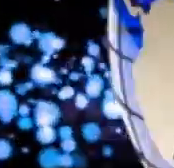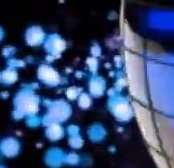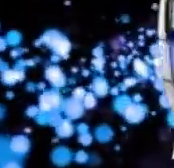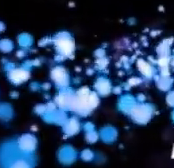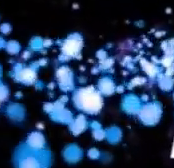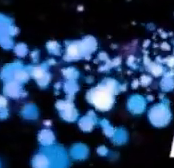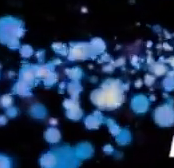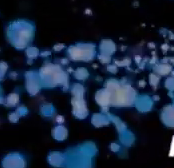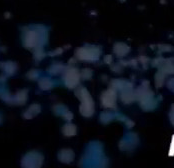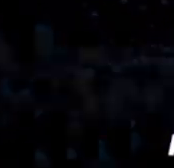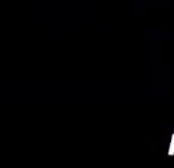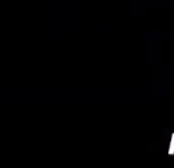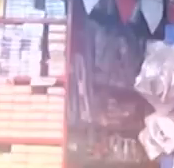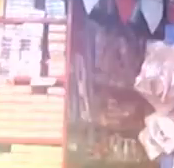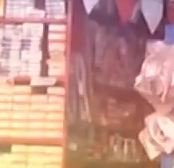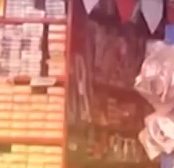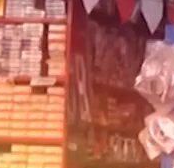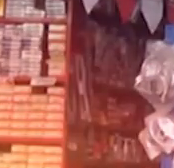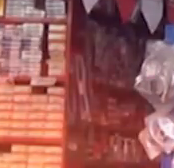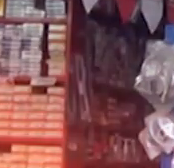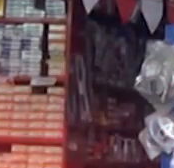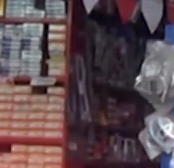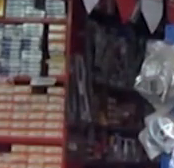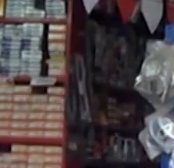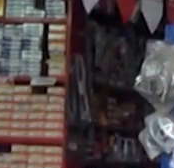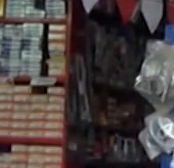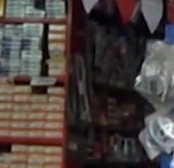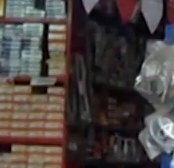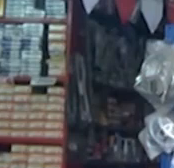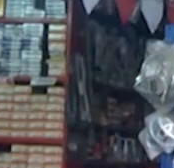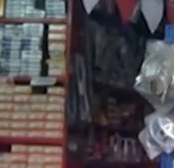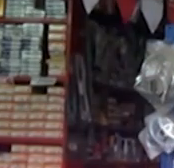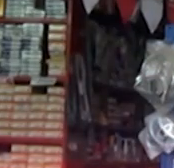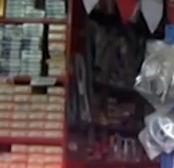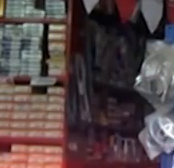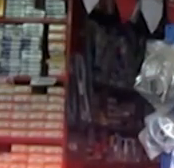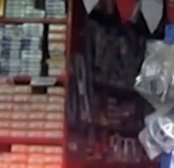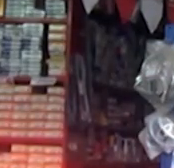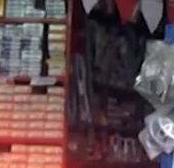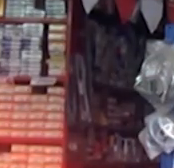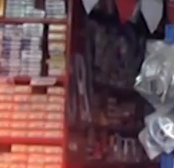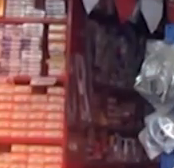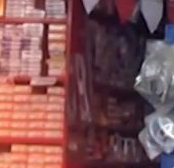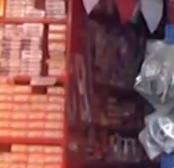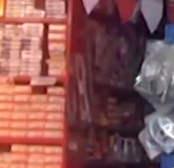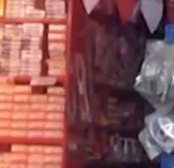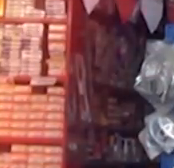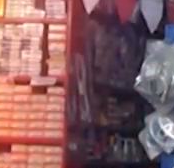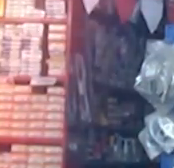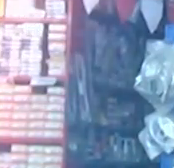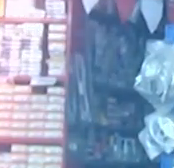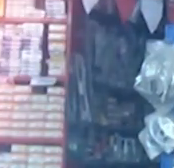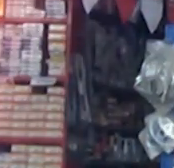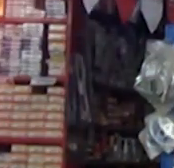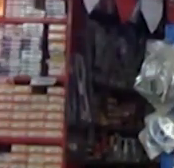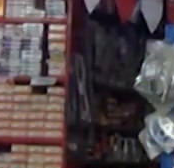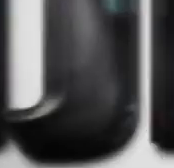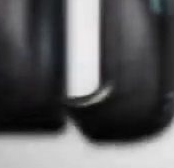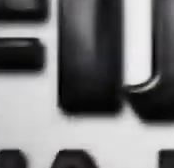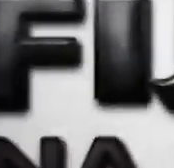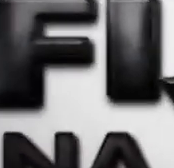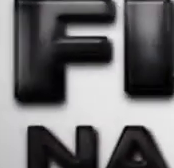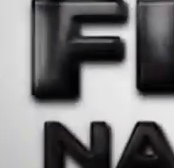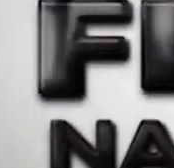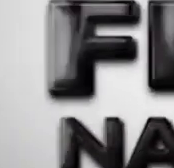Pula nadang go apros lang kerse, go erkraki, Do televizyon varong na Radio Fiji One nandomo